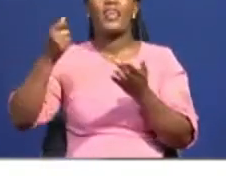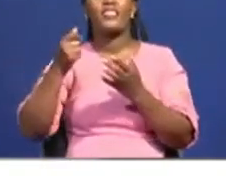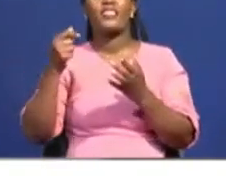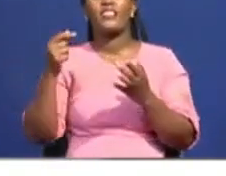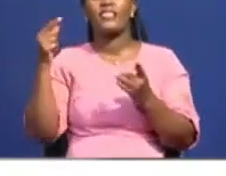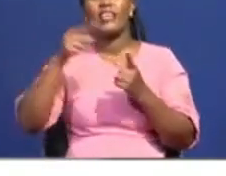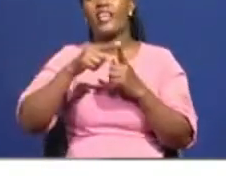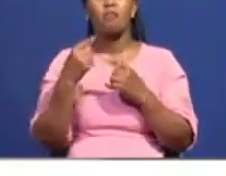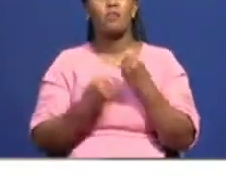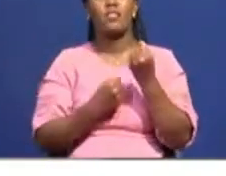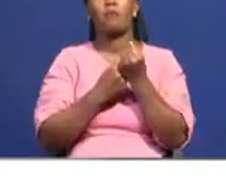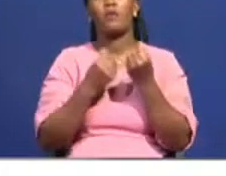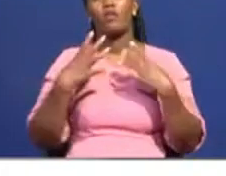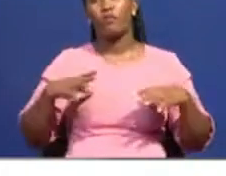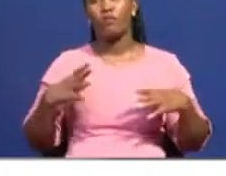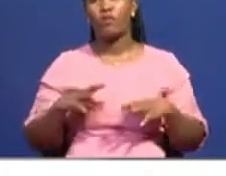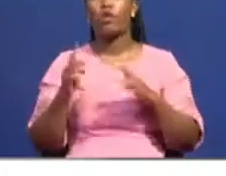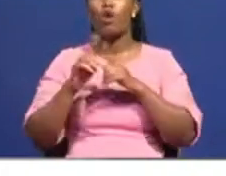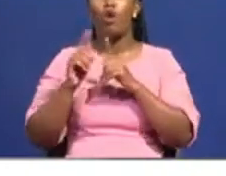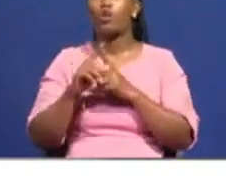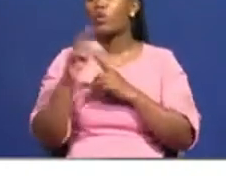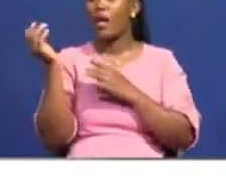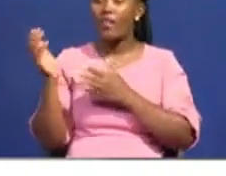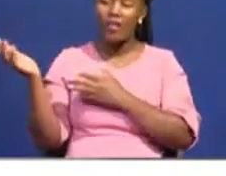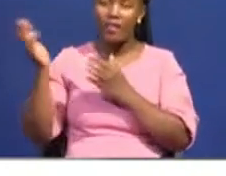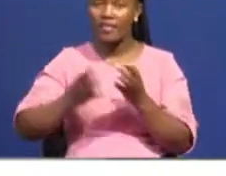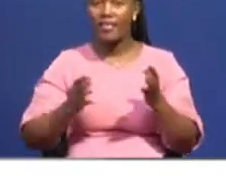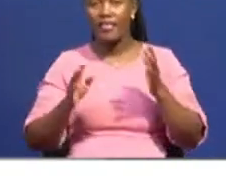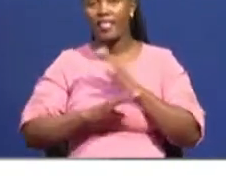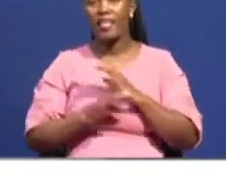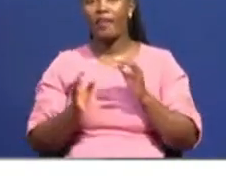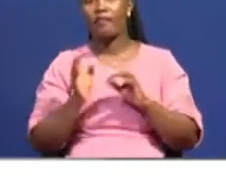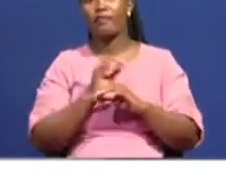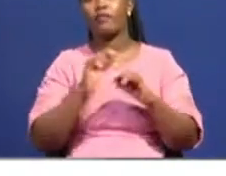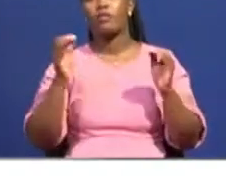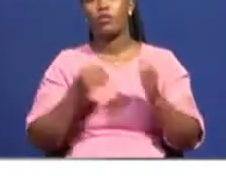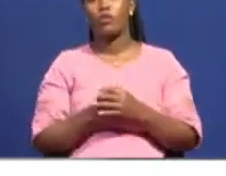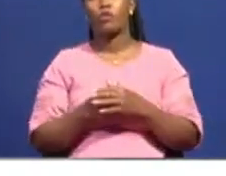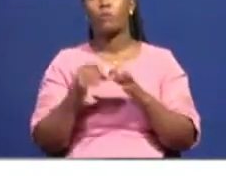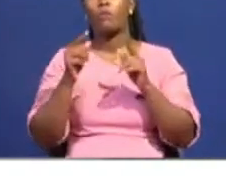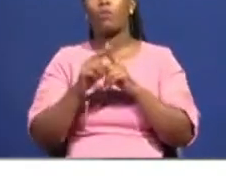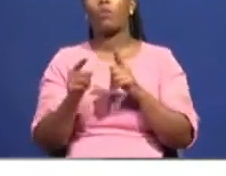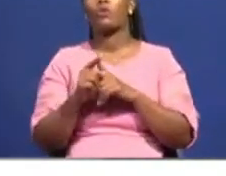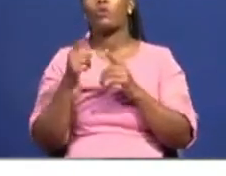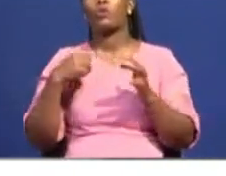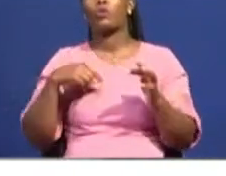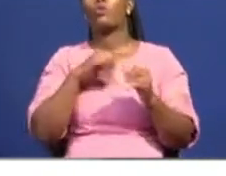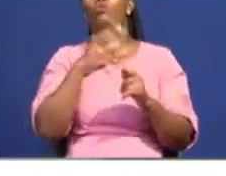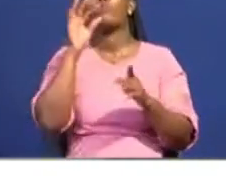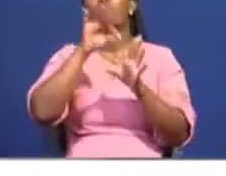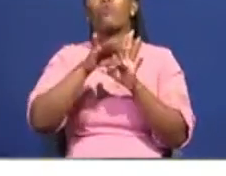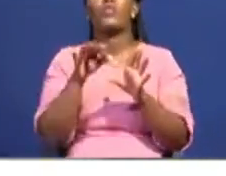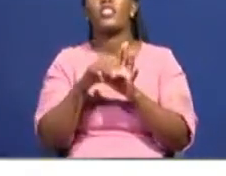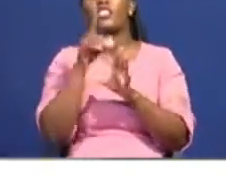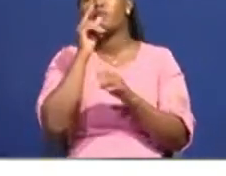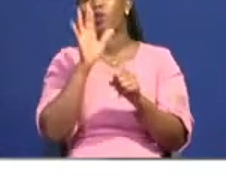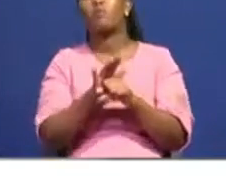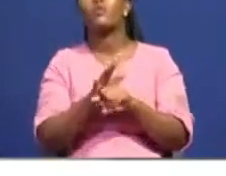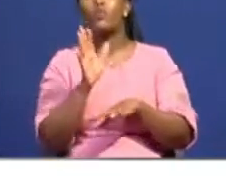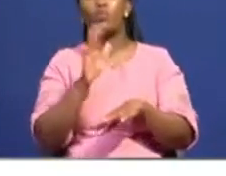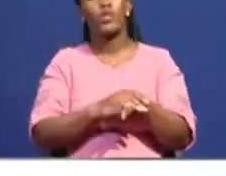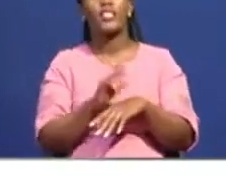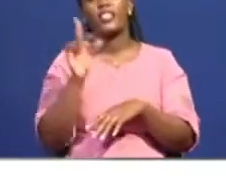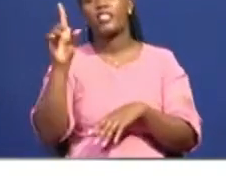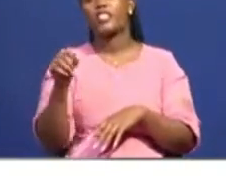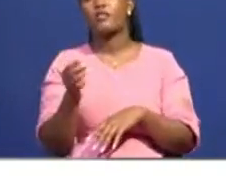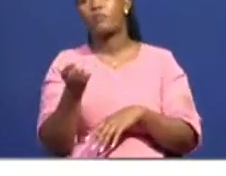and imports was not enough, and everybody felt it. We actually voted on the promise that we are going to get food,